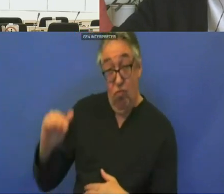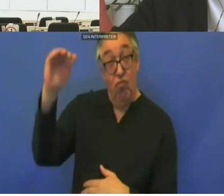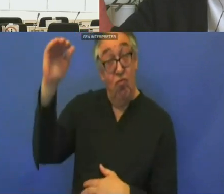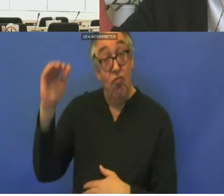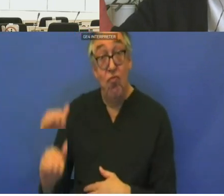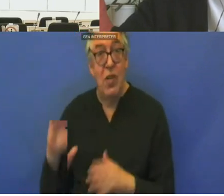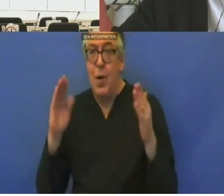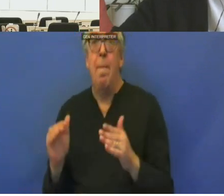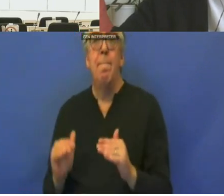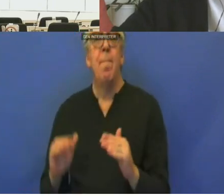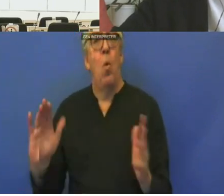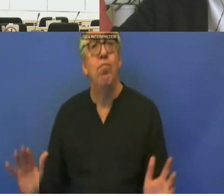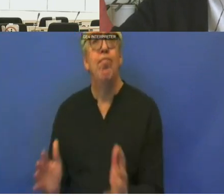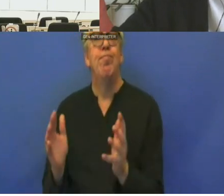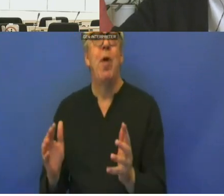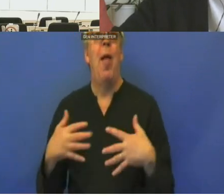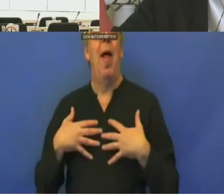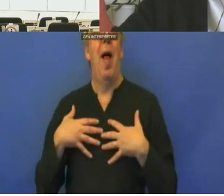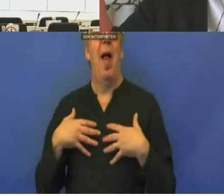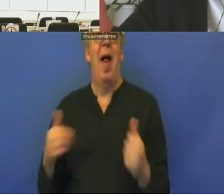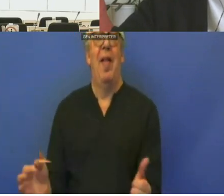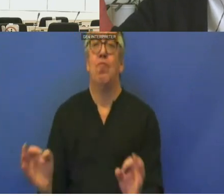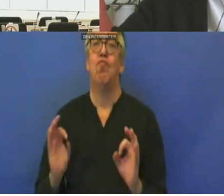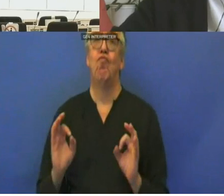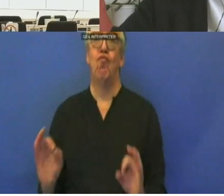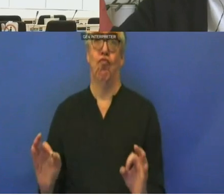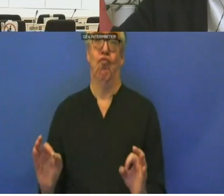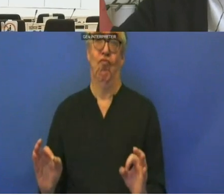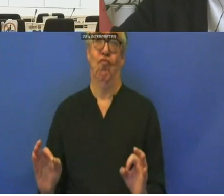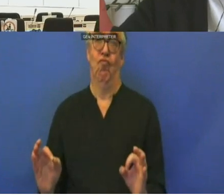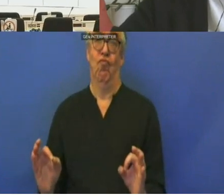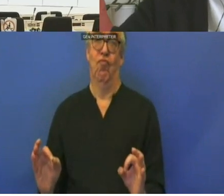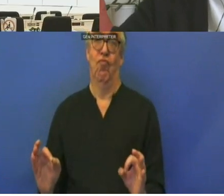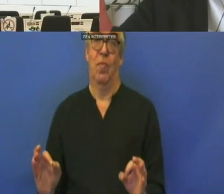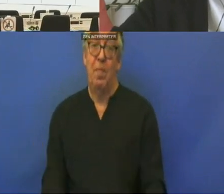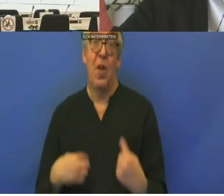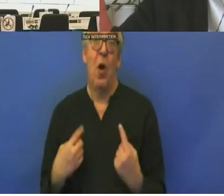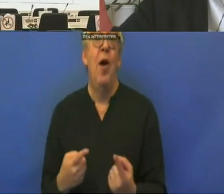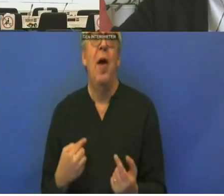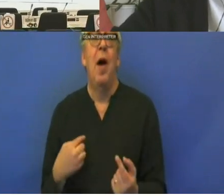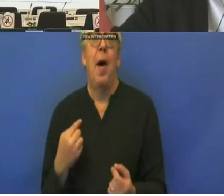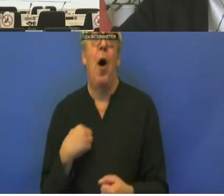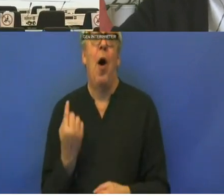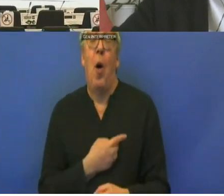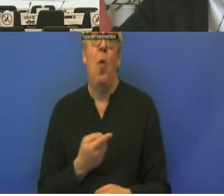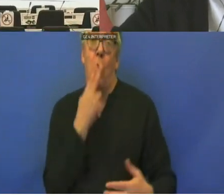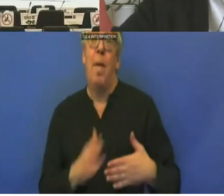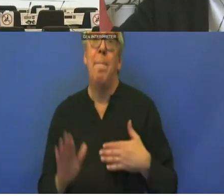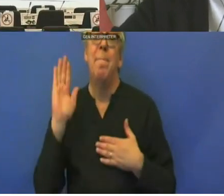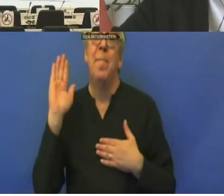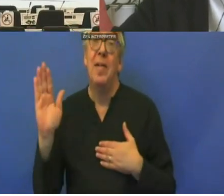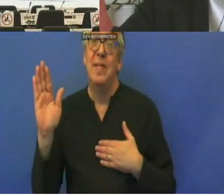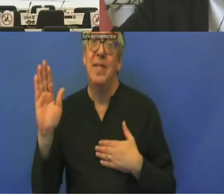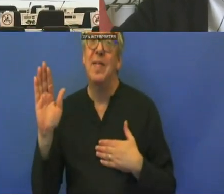important to emphasize youth and also to give youth voices. So our pledge is titled From Youth to